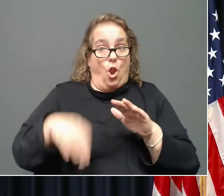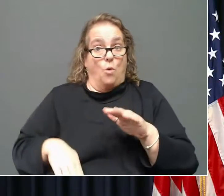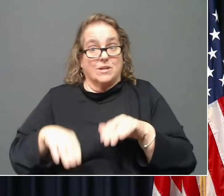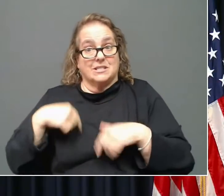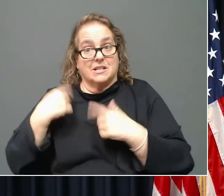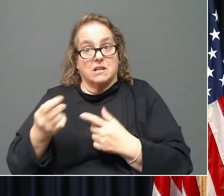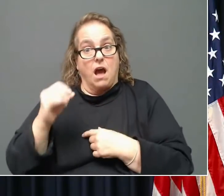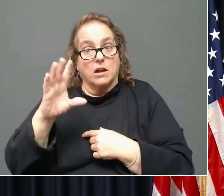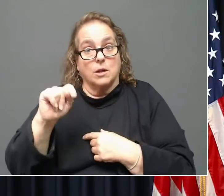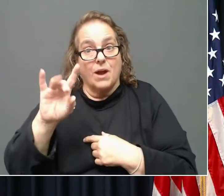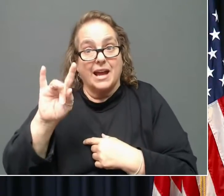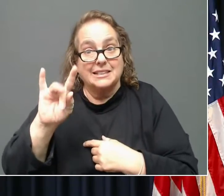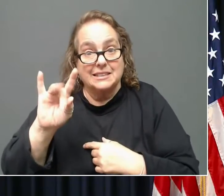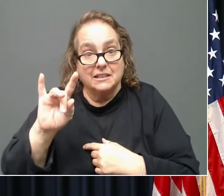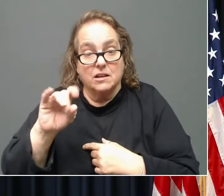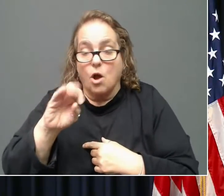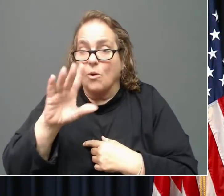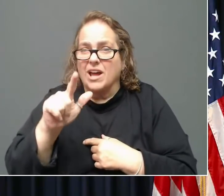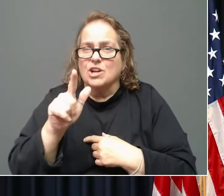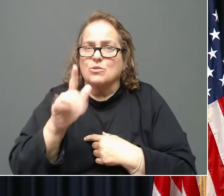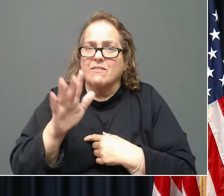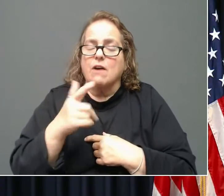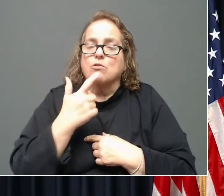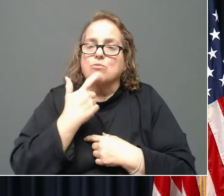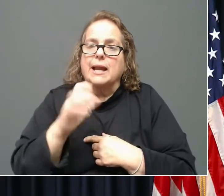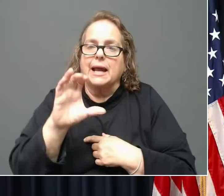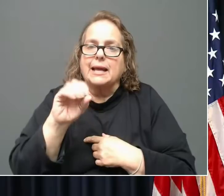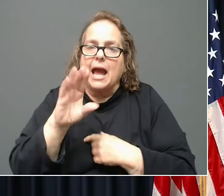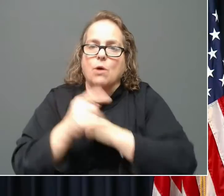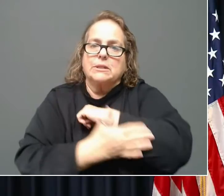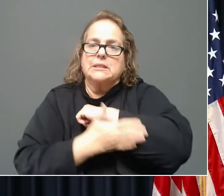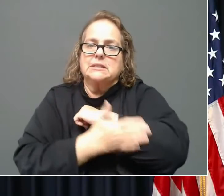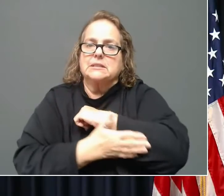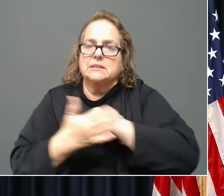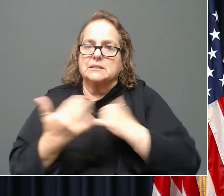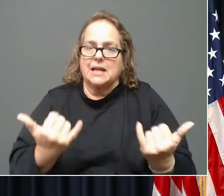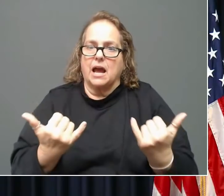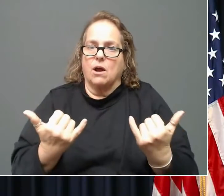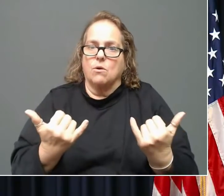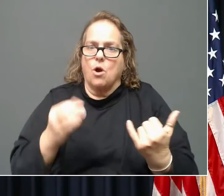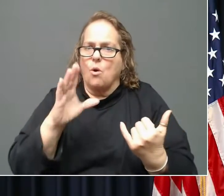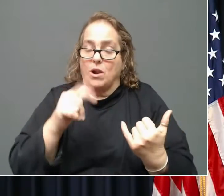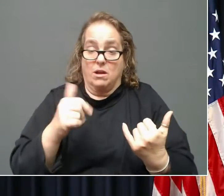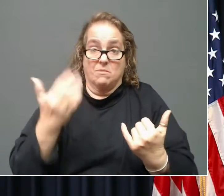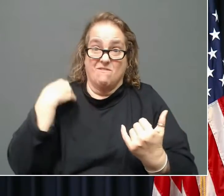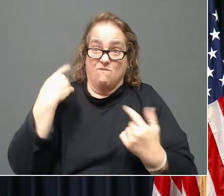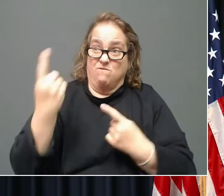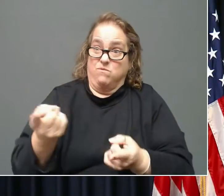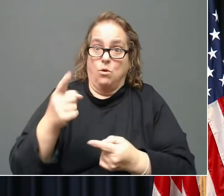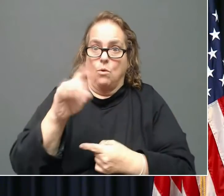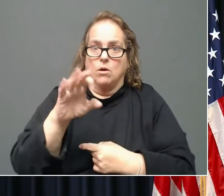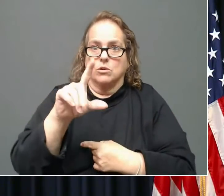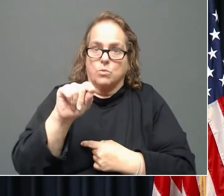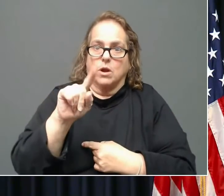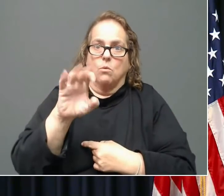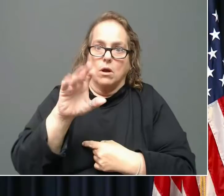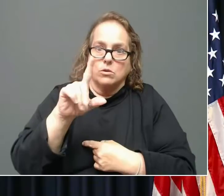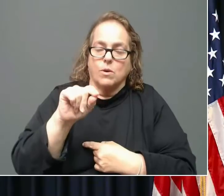have 25 red counties as we sit here today, when for the longest time we had 120 week after week after